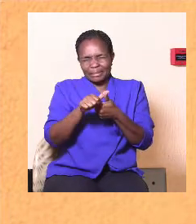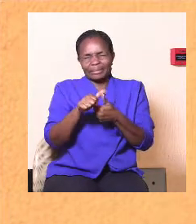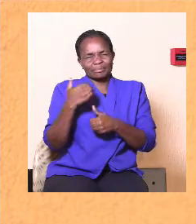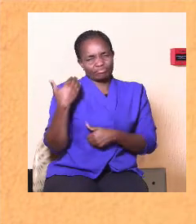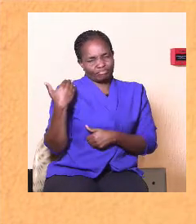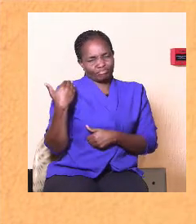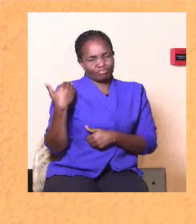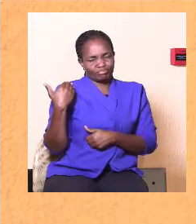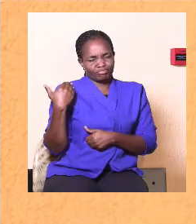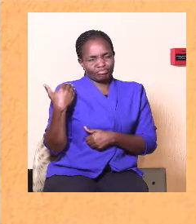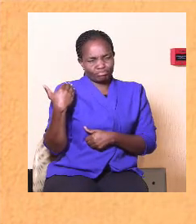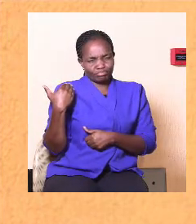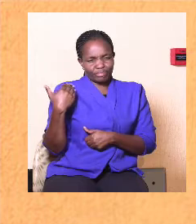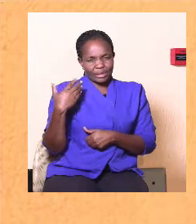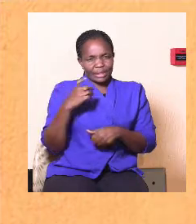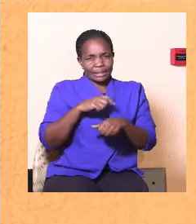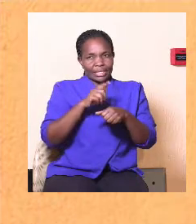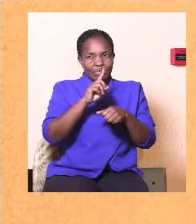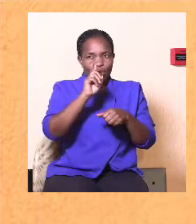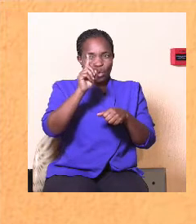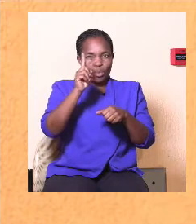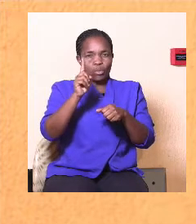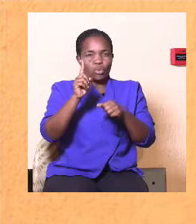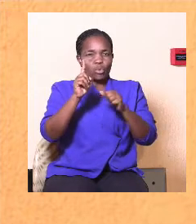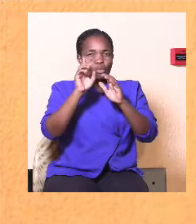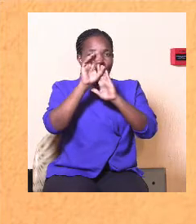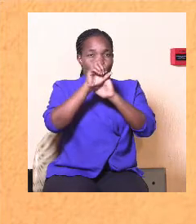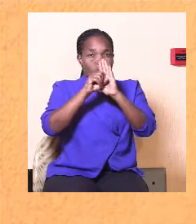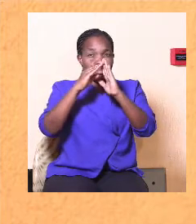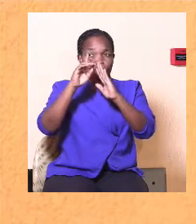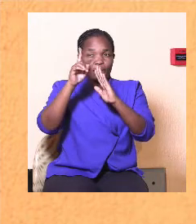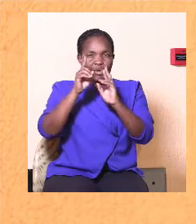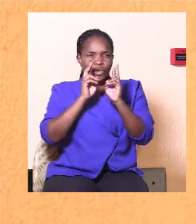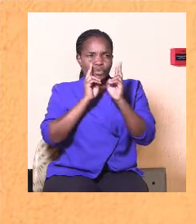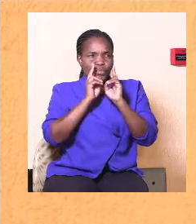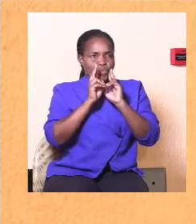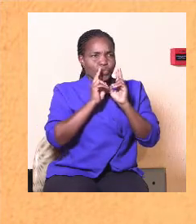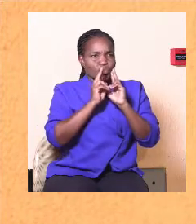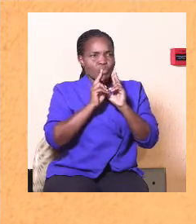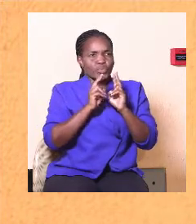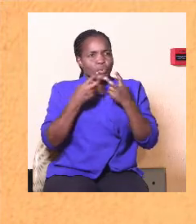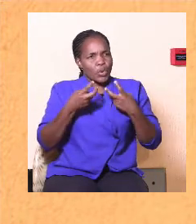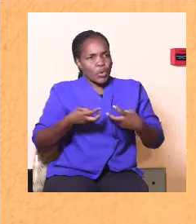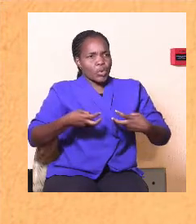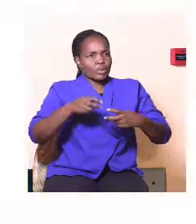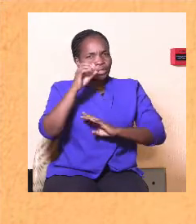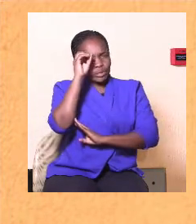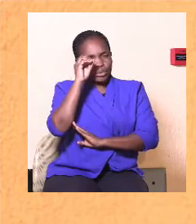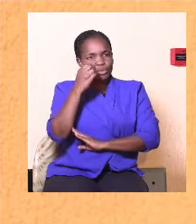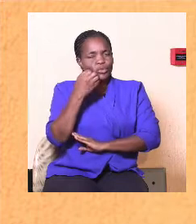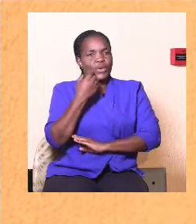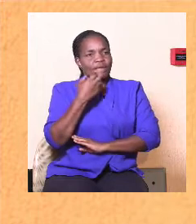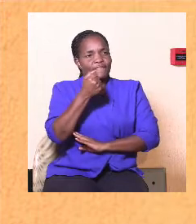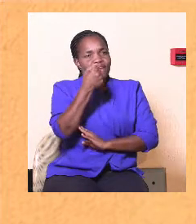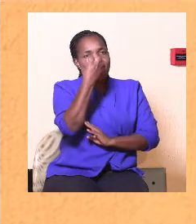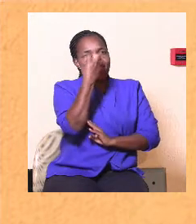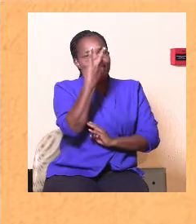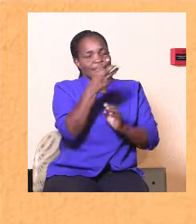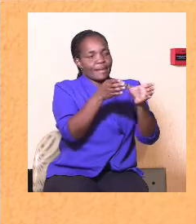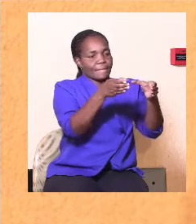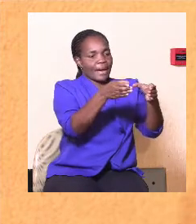who were at the media conference, that we told you that we were given 3 directives or 3